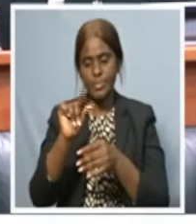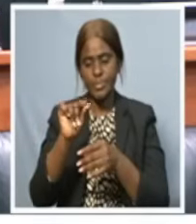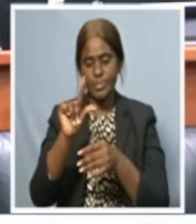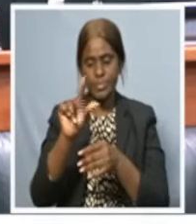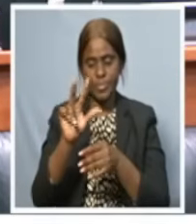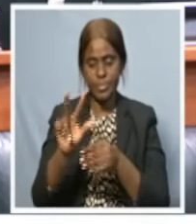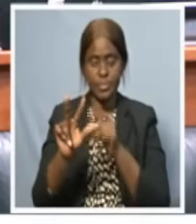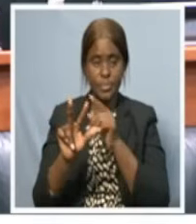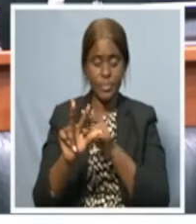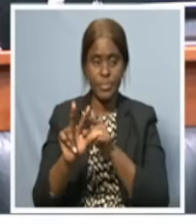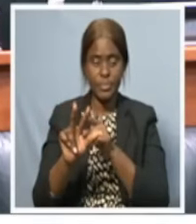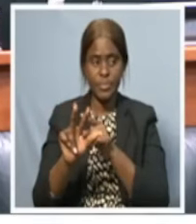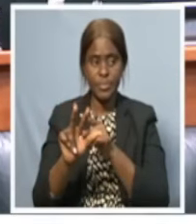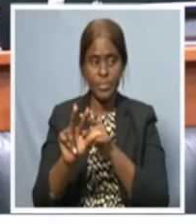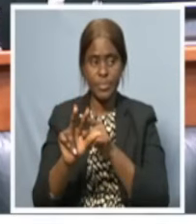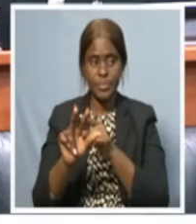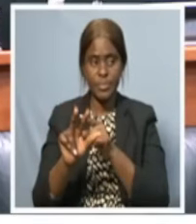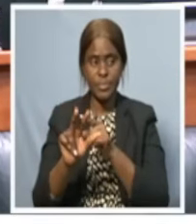2023,